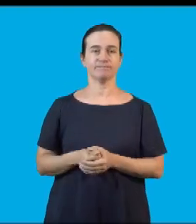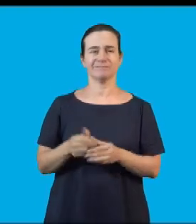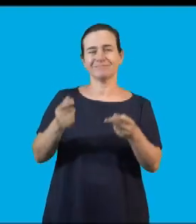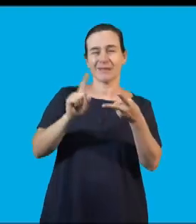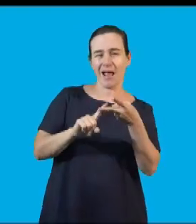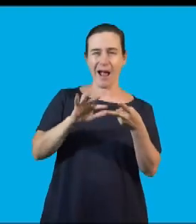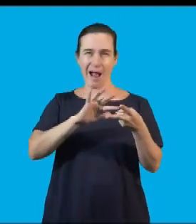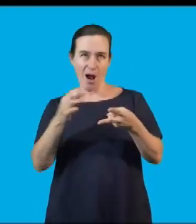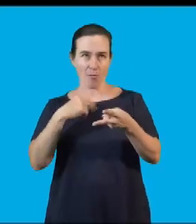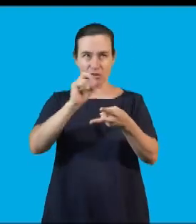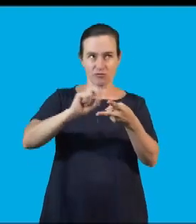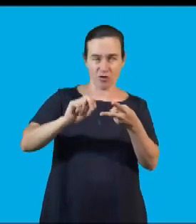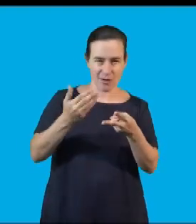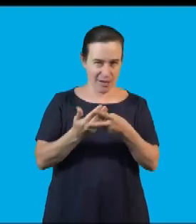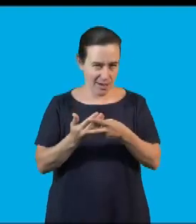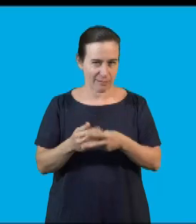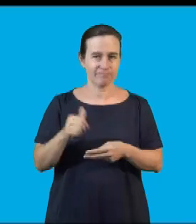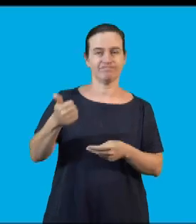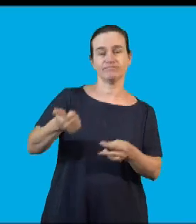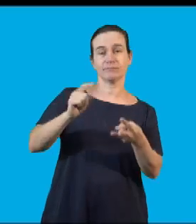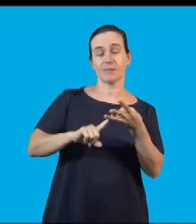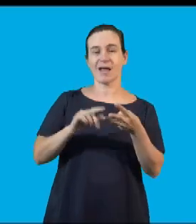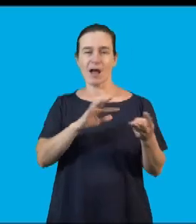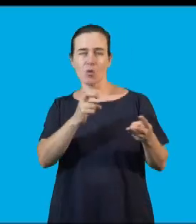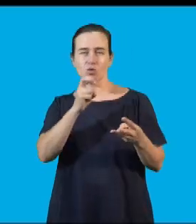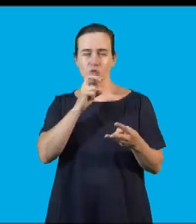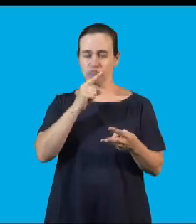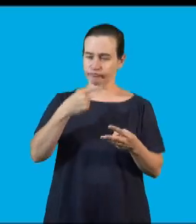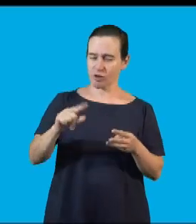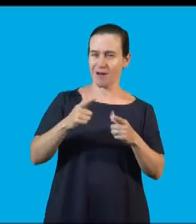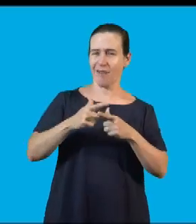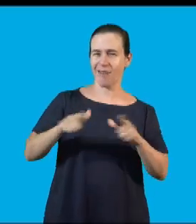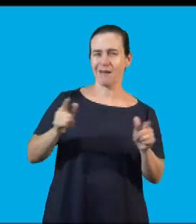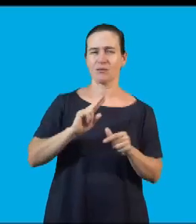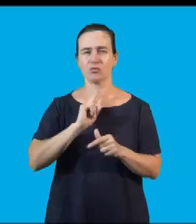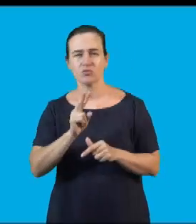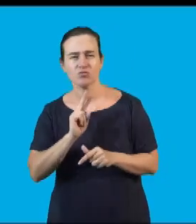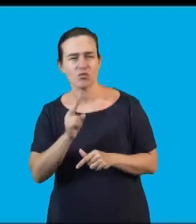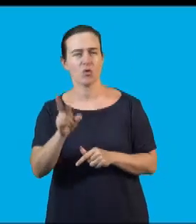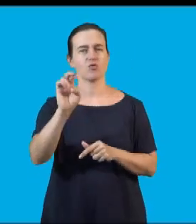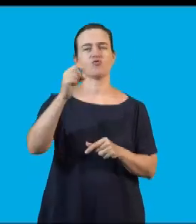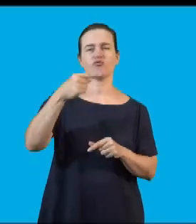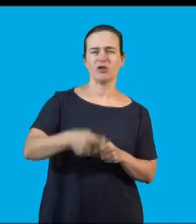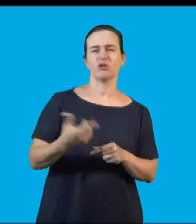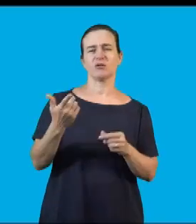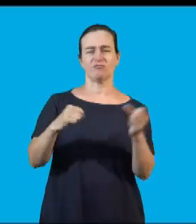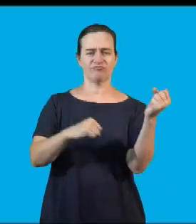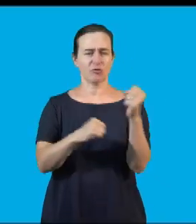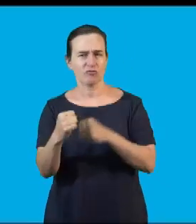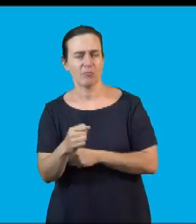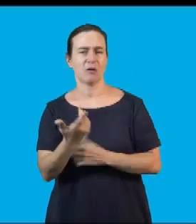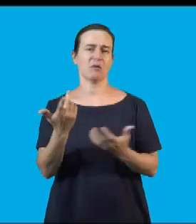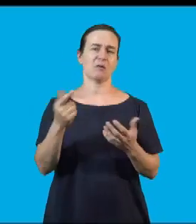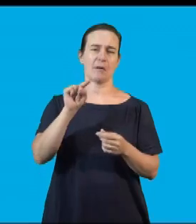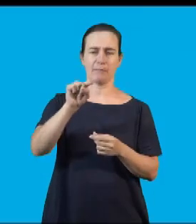how to approach each text, and then using the correct language, tone, register grammar, and punctuation.